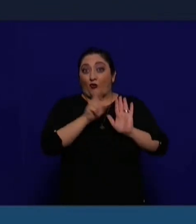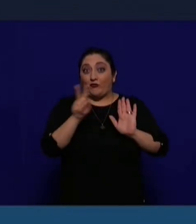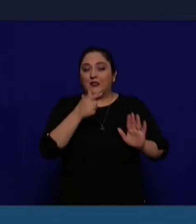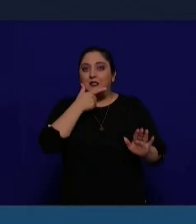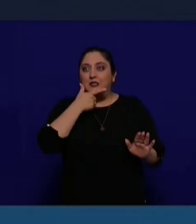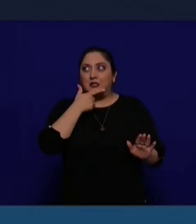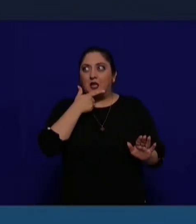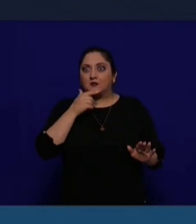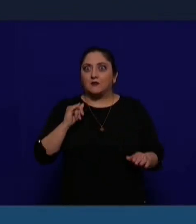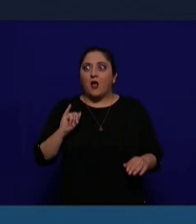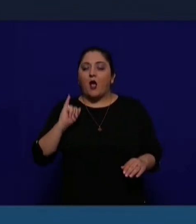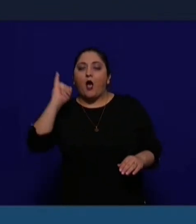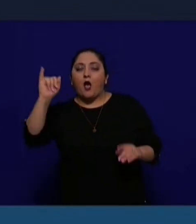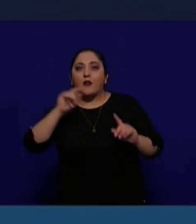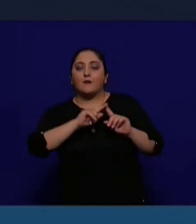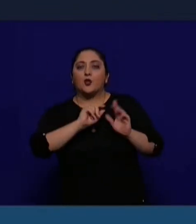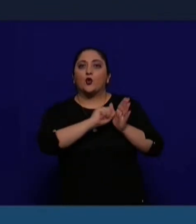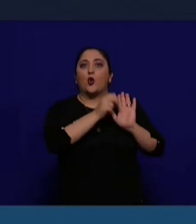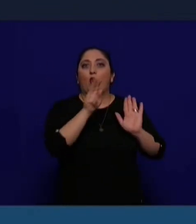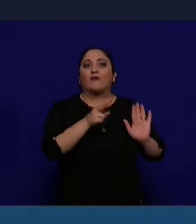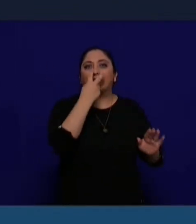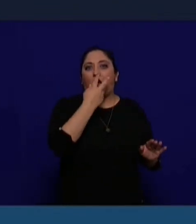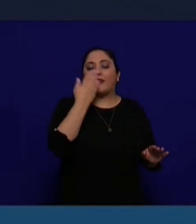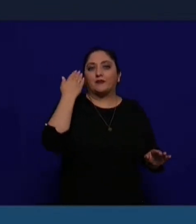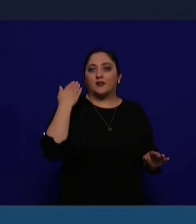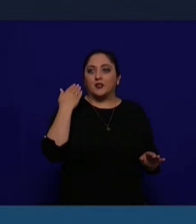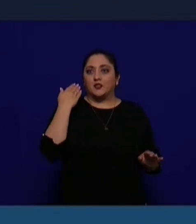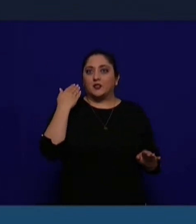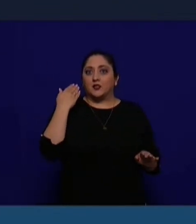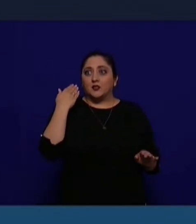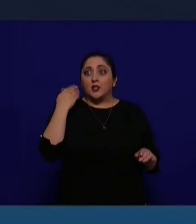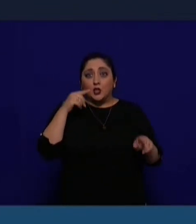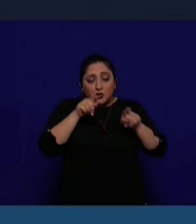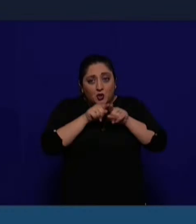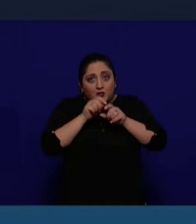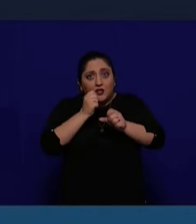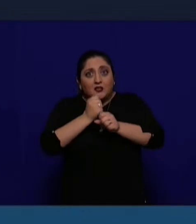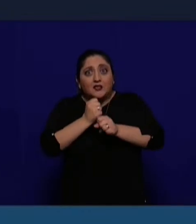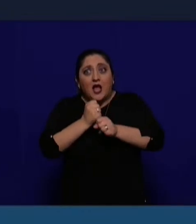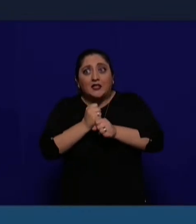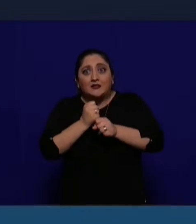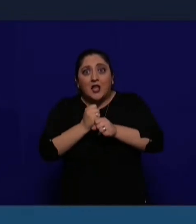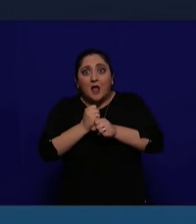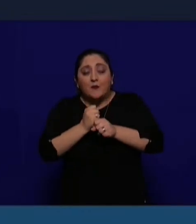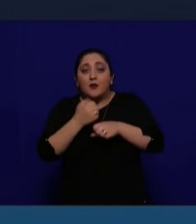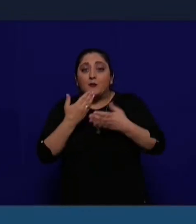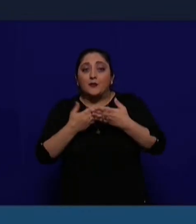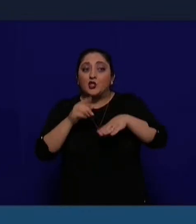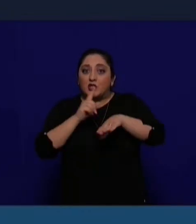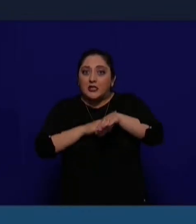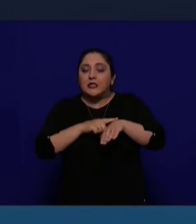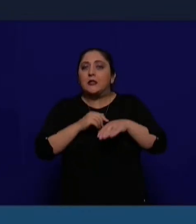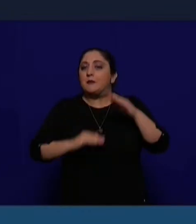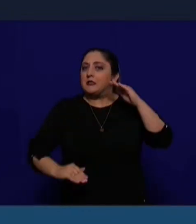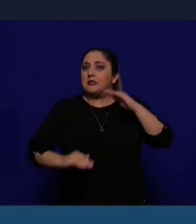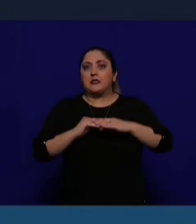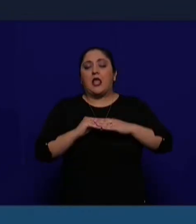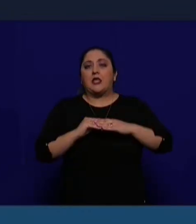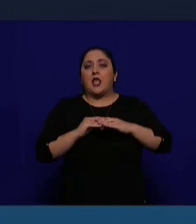u f'dal każ kemm tefa' lura jew il-qudiem il-perjodu li fih ħanilħu l-immunità